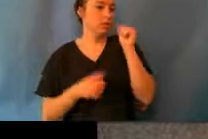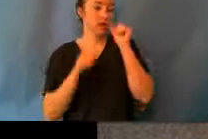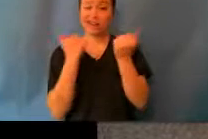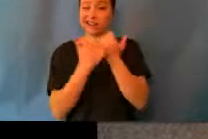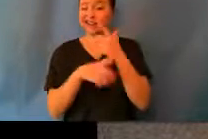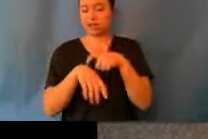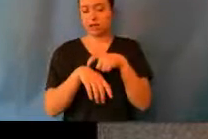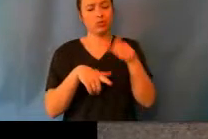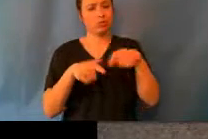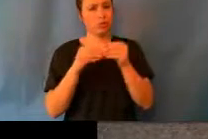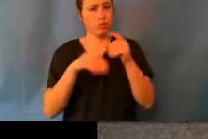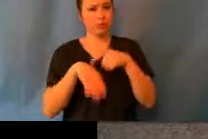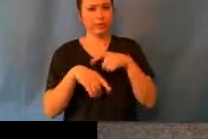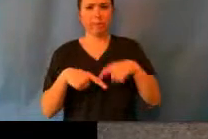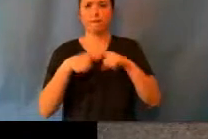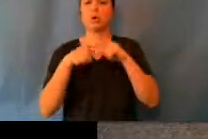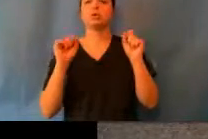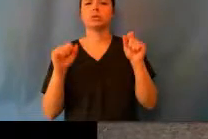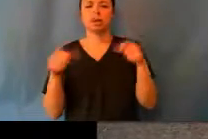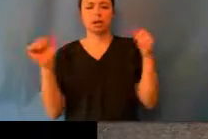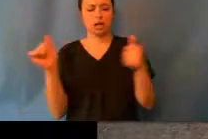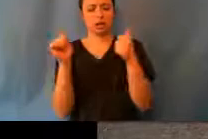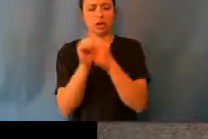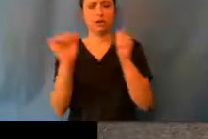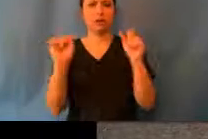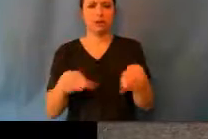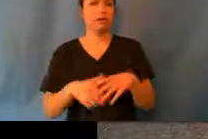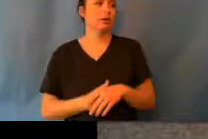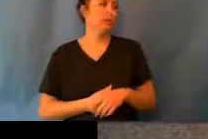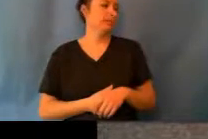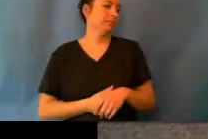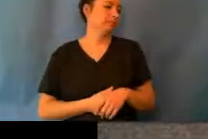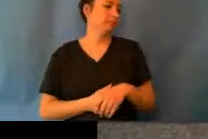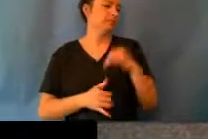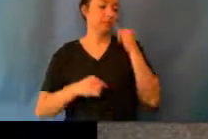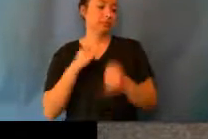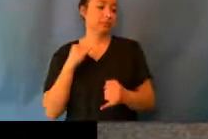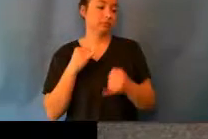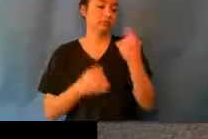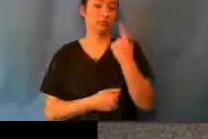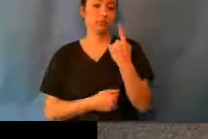time you can stop and pause it. That way you can catch up. All right, last one.